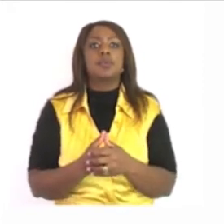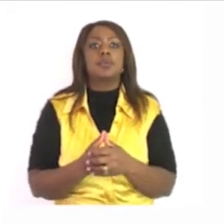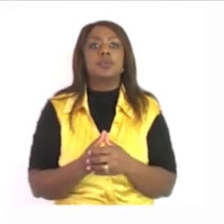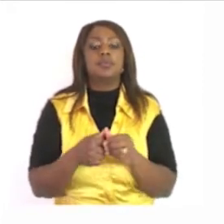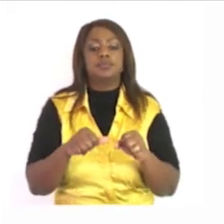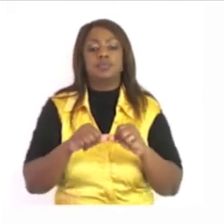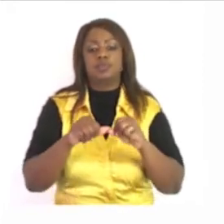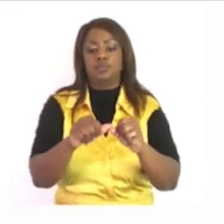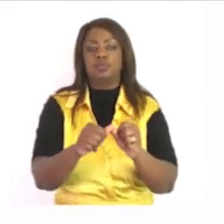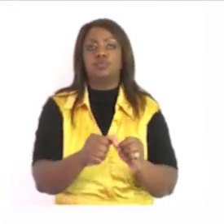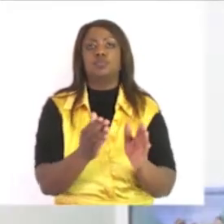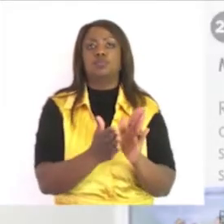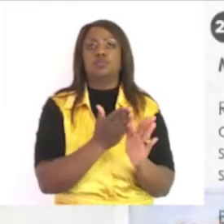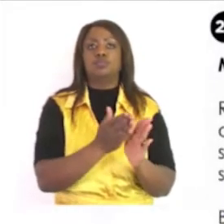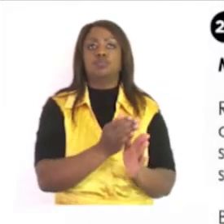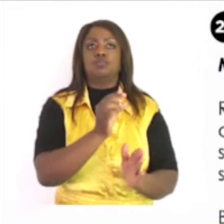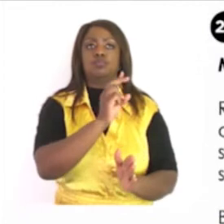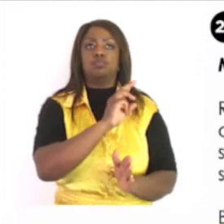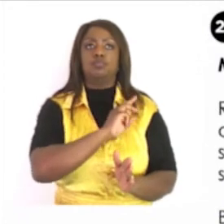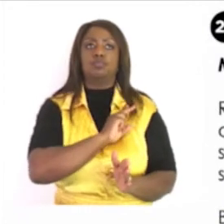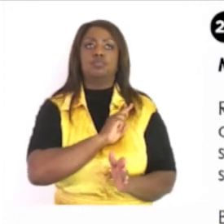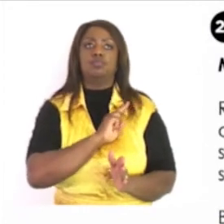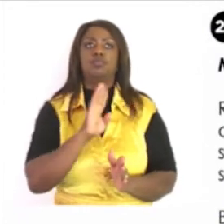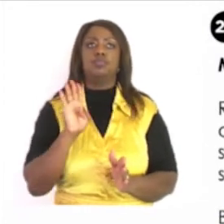page 24,